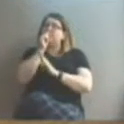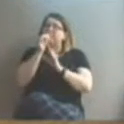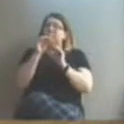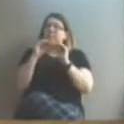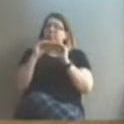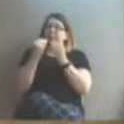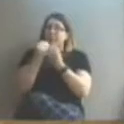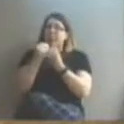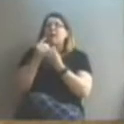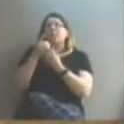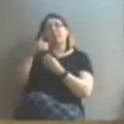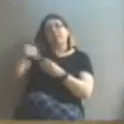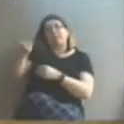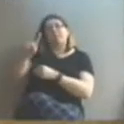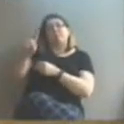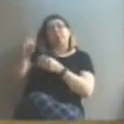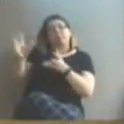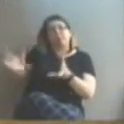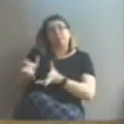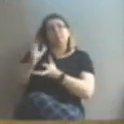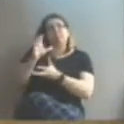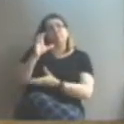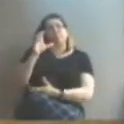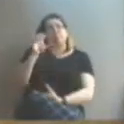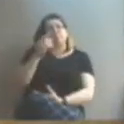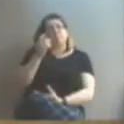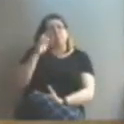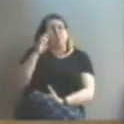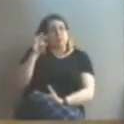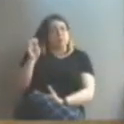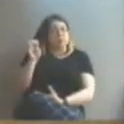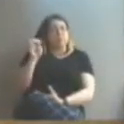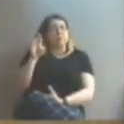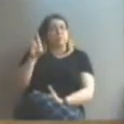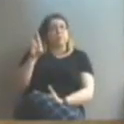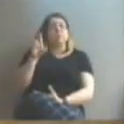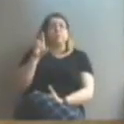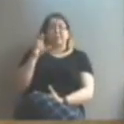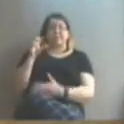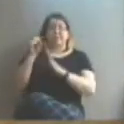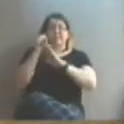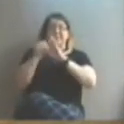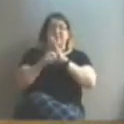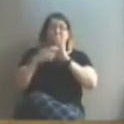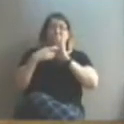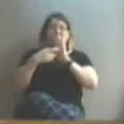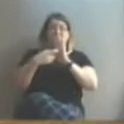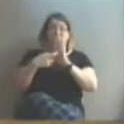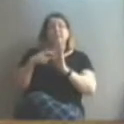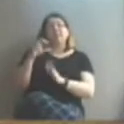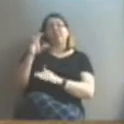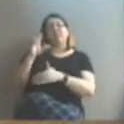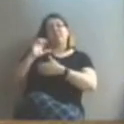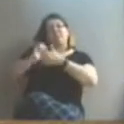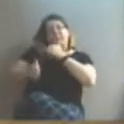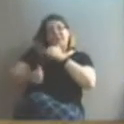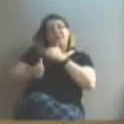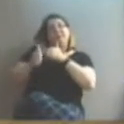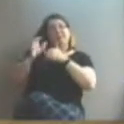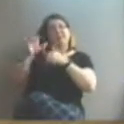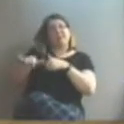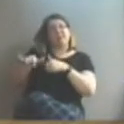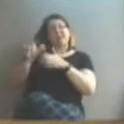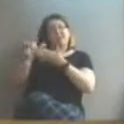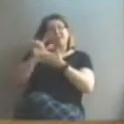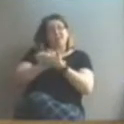pushed through a charter school law that undermines education. Those include Bam Carney, the state rep who sponsored the charter school law that passed this year, Mike